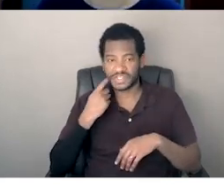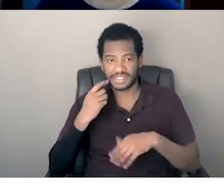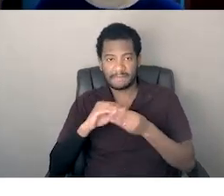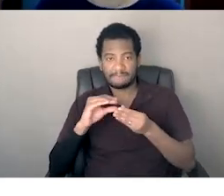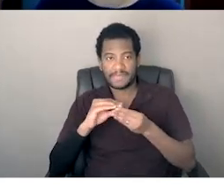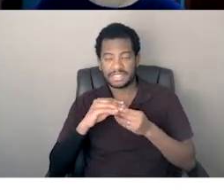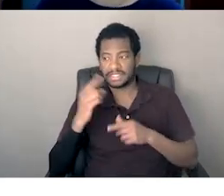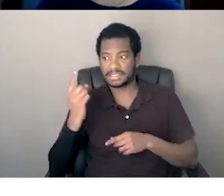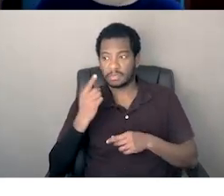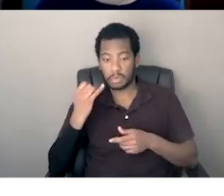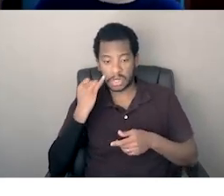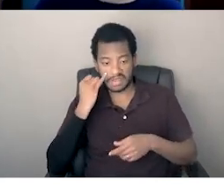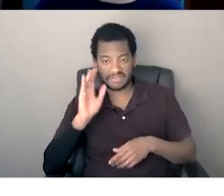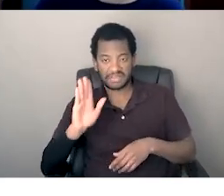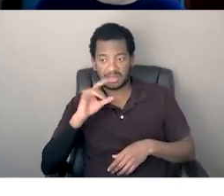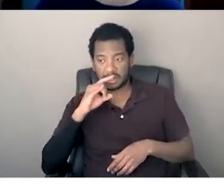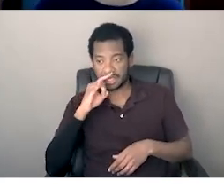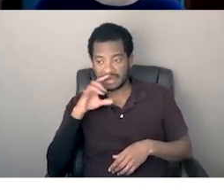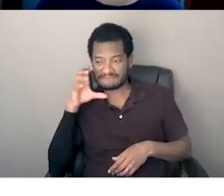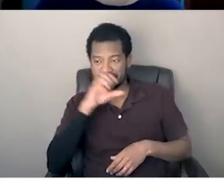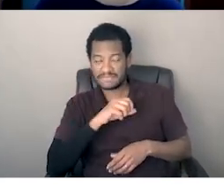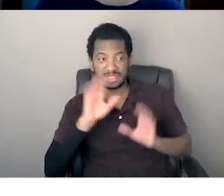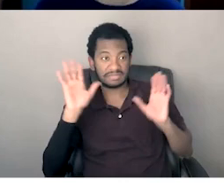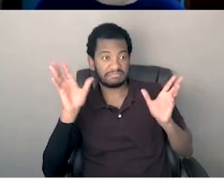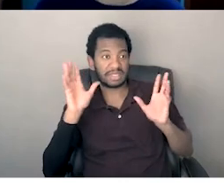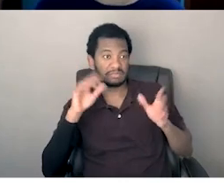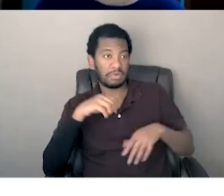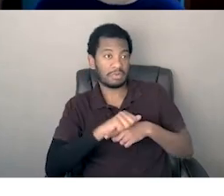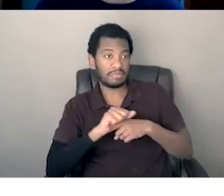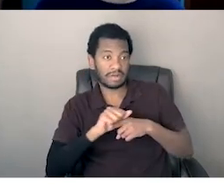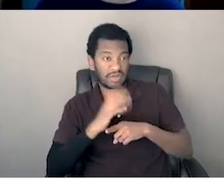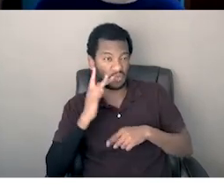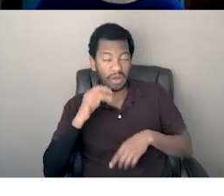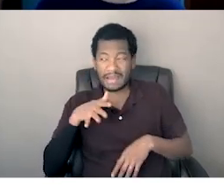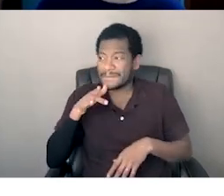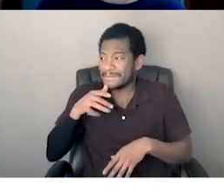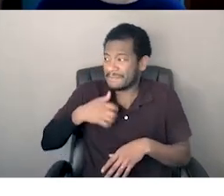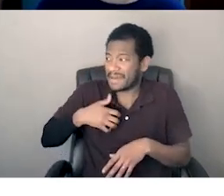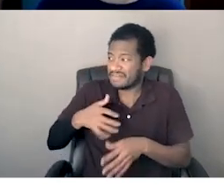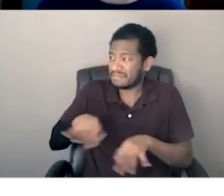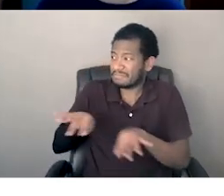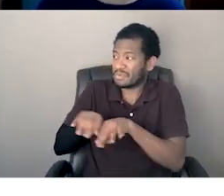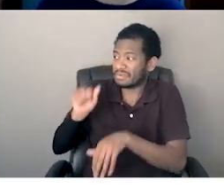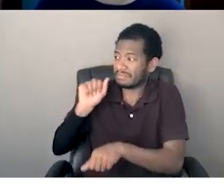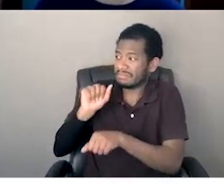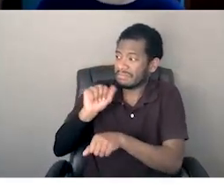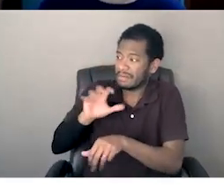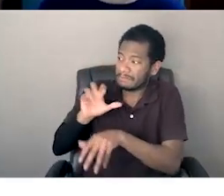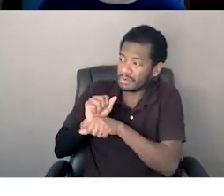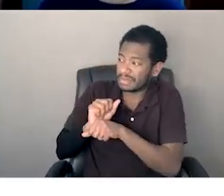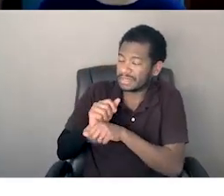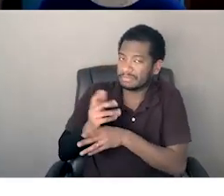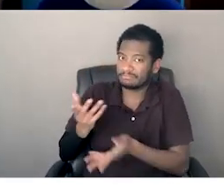miss basketball practice because their parent needs to go to a really important appointment, how can we allow bidders